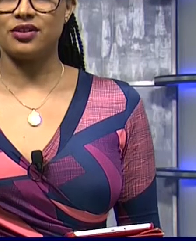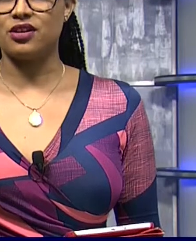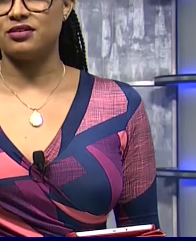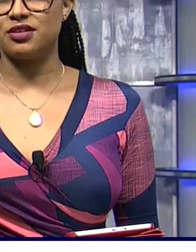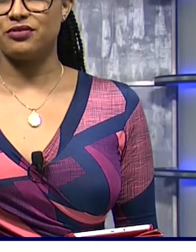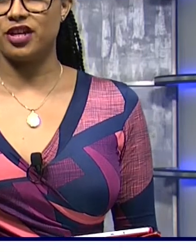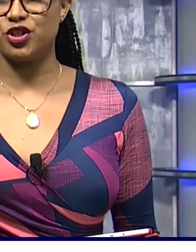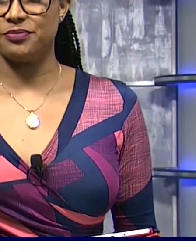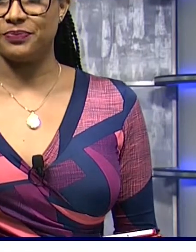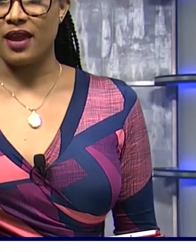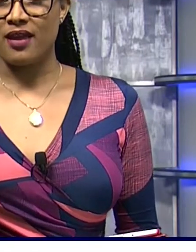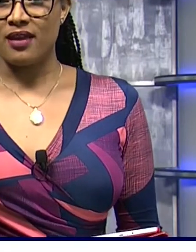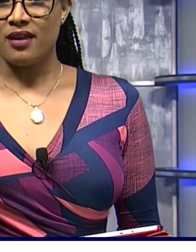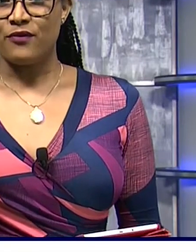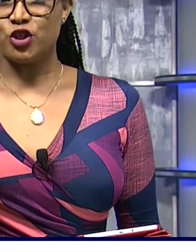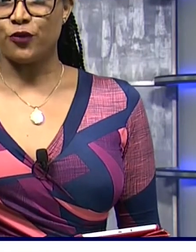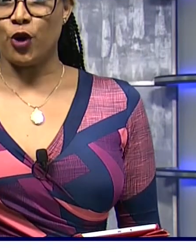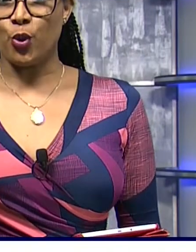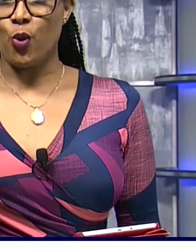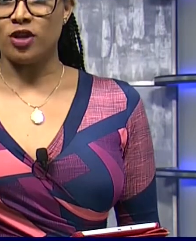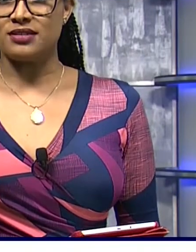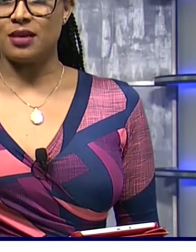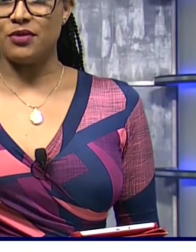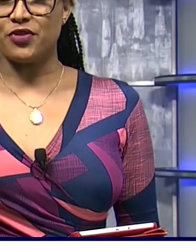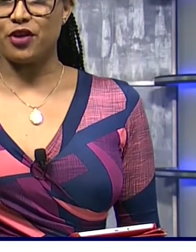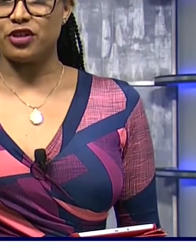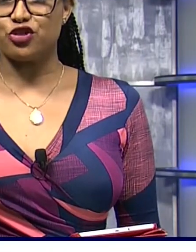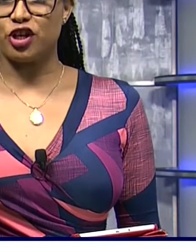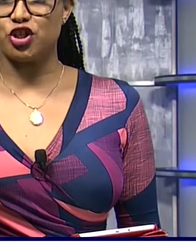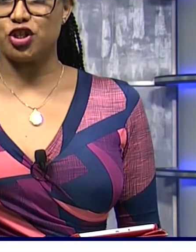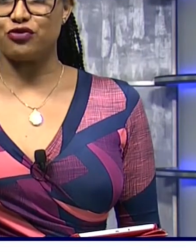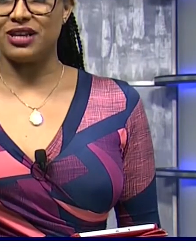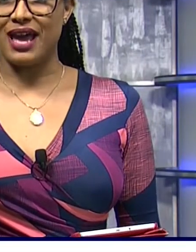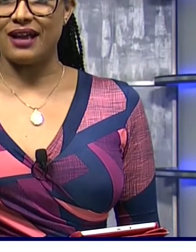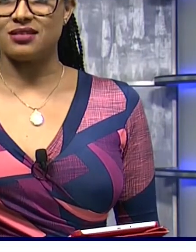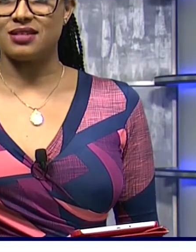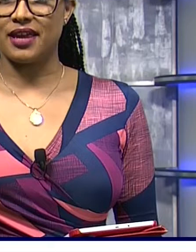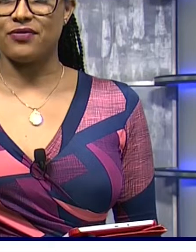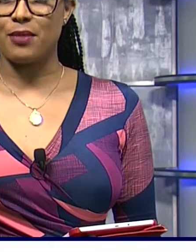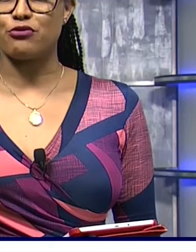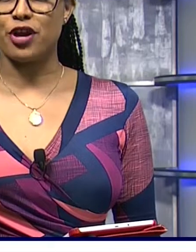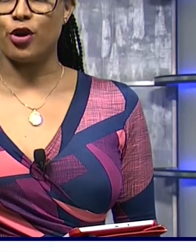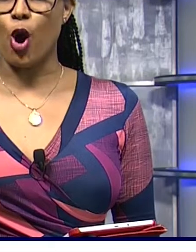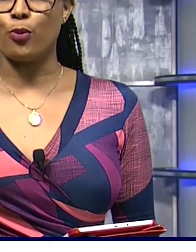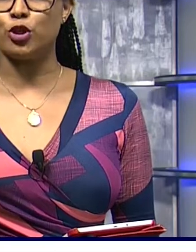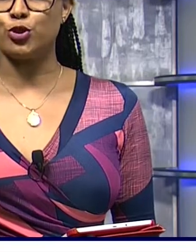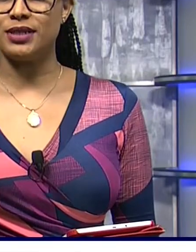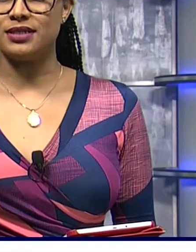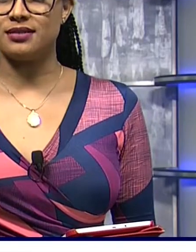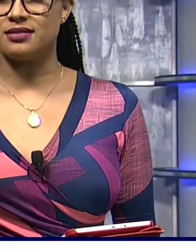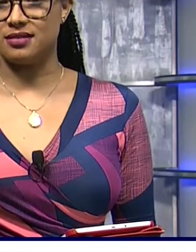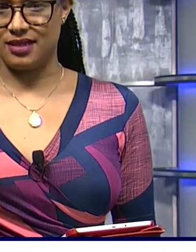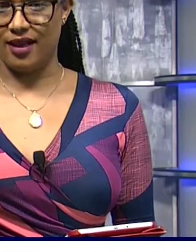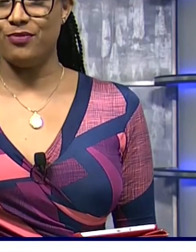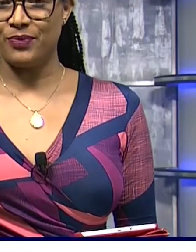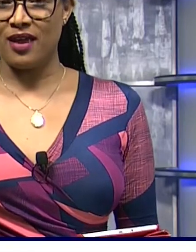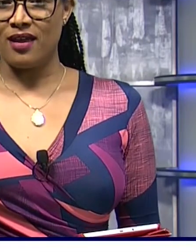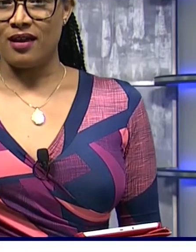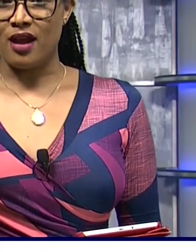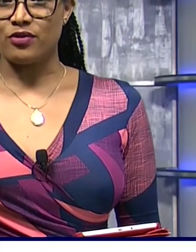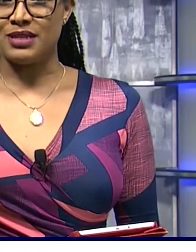alliance under consideration. Fisherfolk want some of their restrictions relaxed to give them greater opportunities to